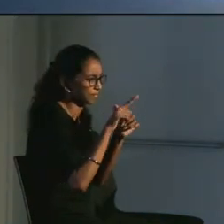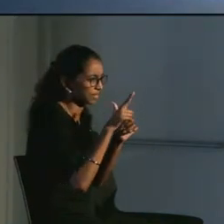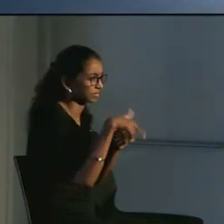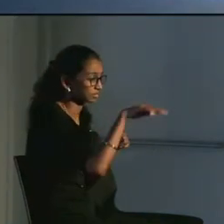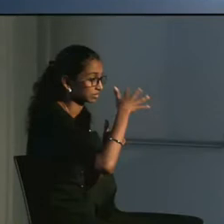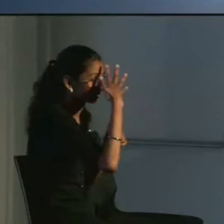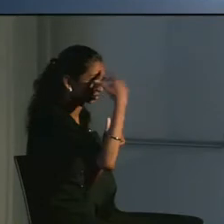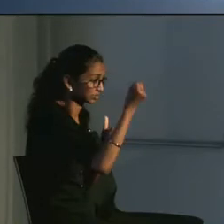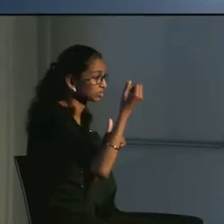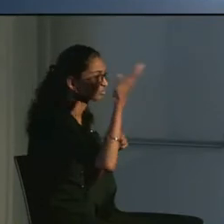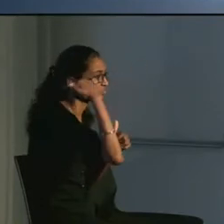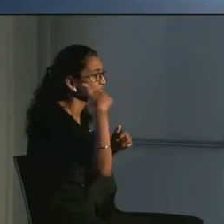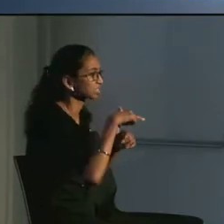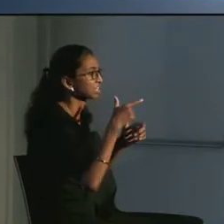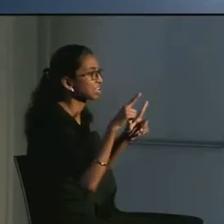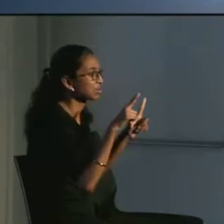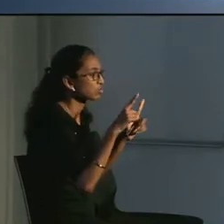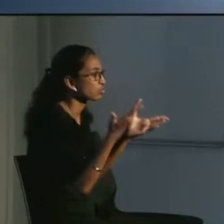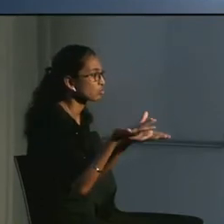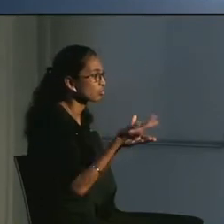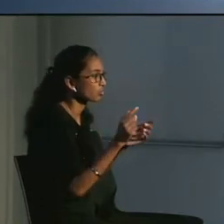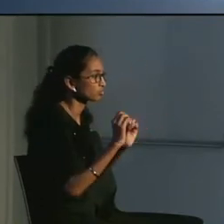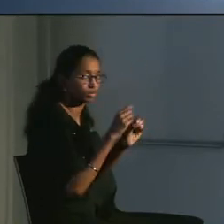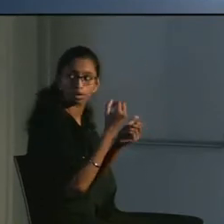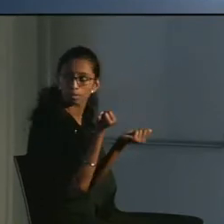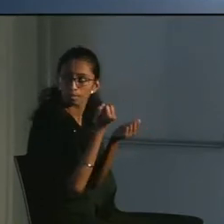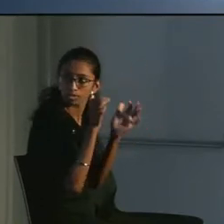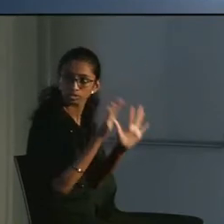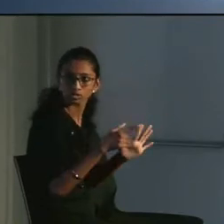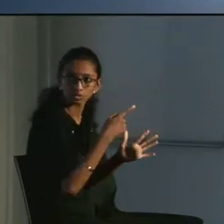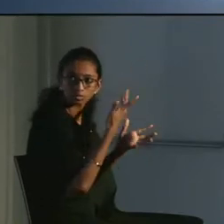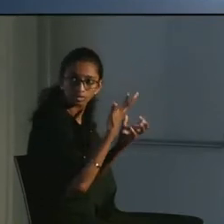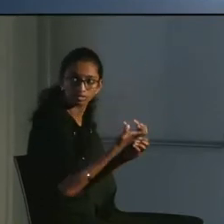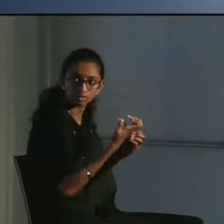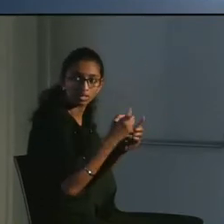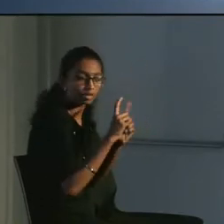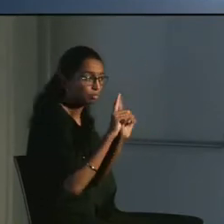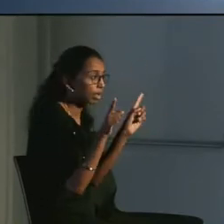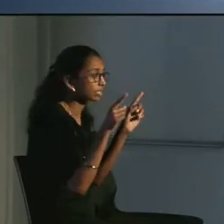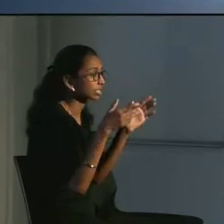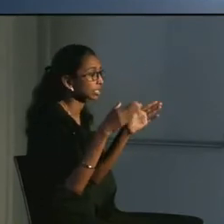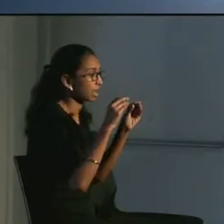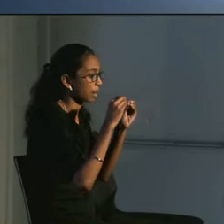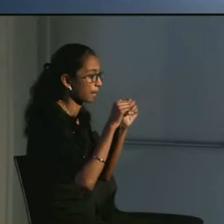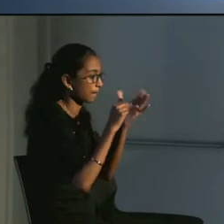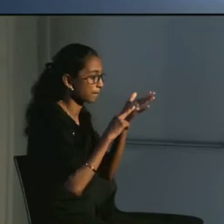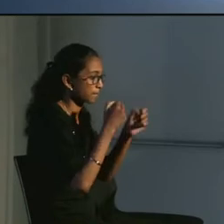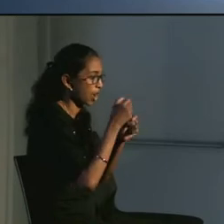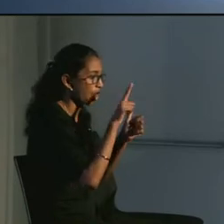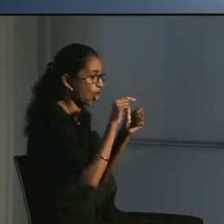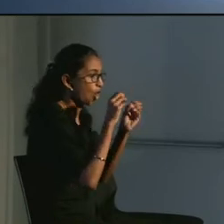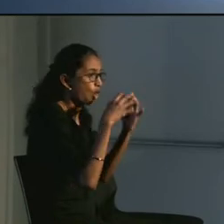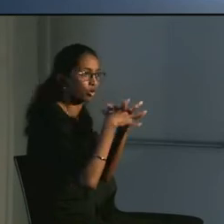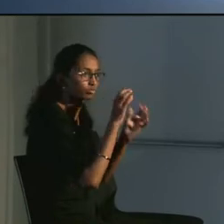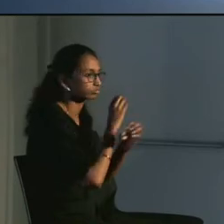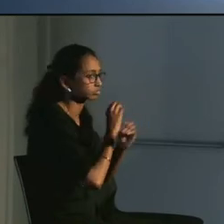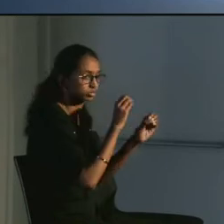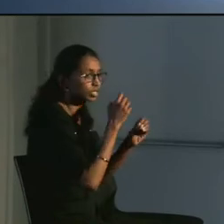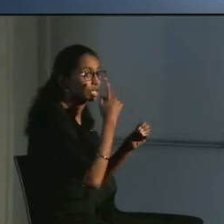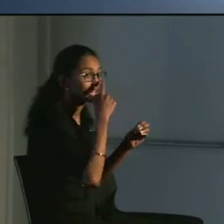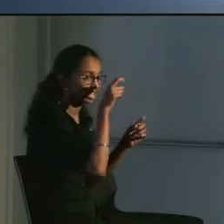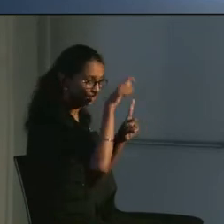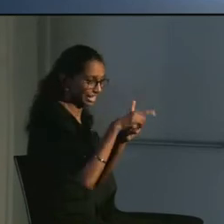memory. There's no evidence of this place. The bus stop is there, but the bungalow is not there. And it's about a woman called Begum,